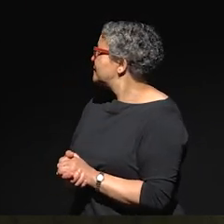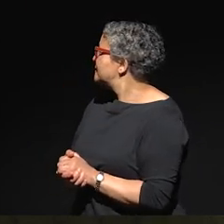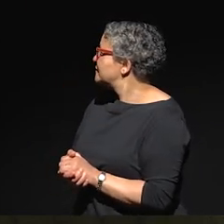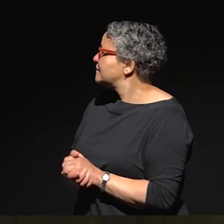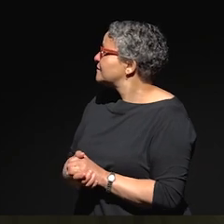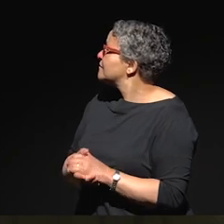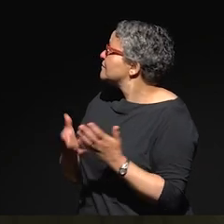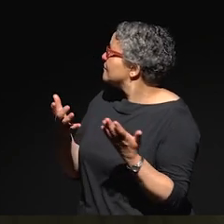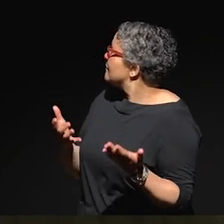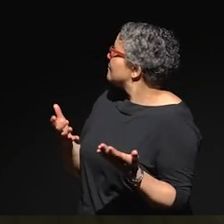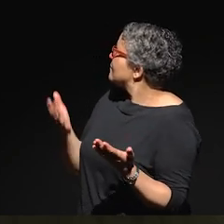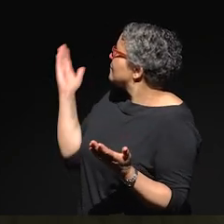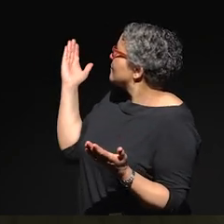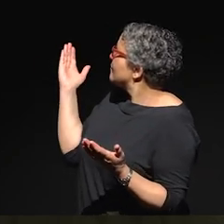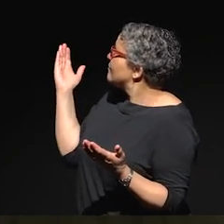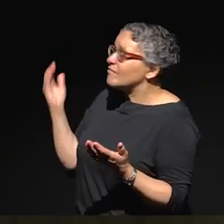So this drawing,